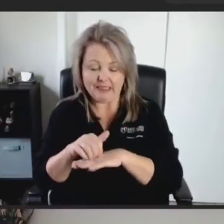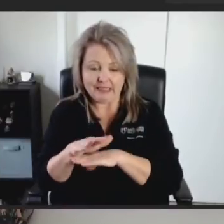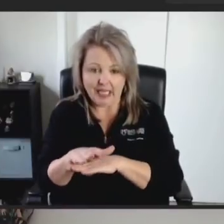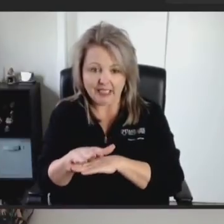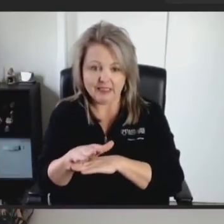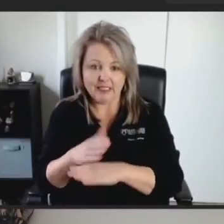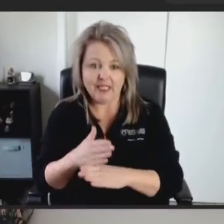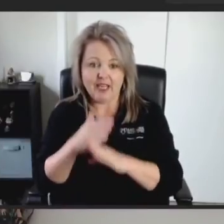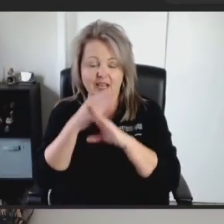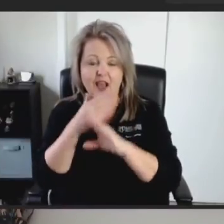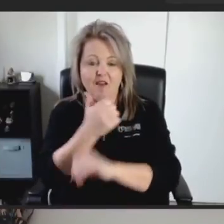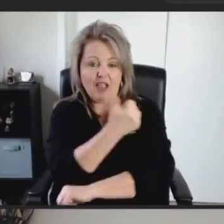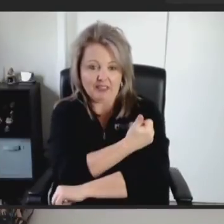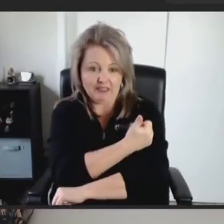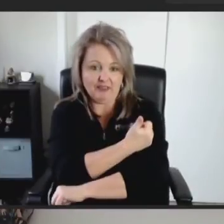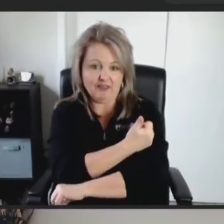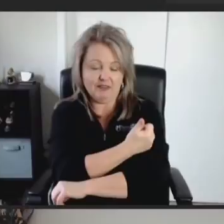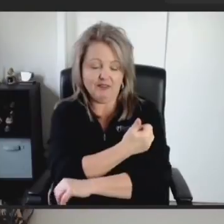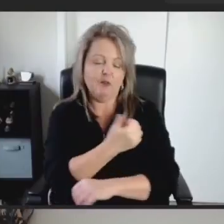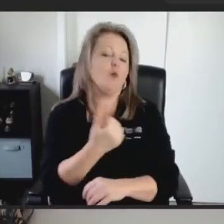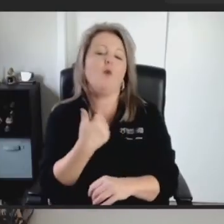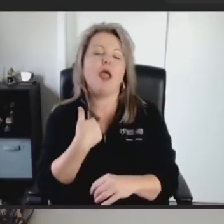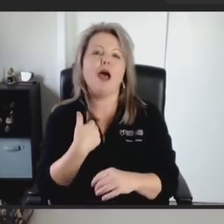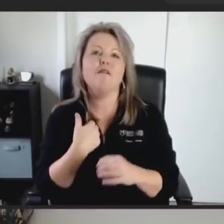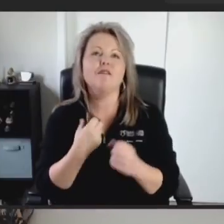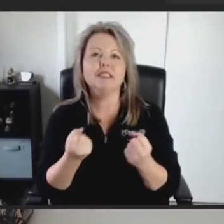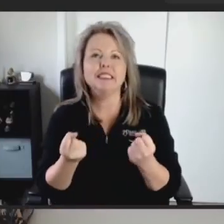have several